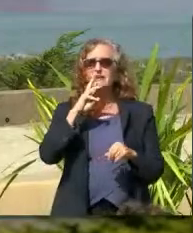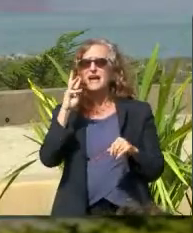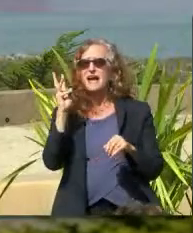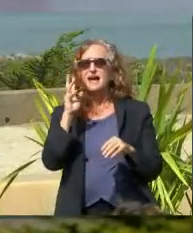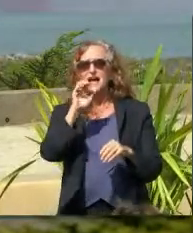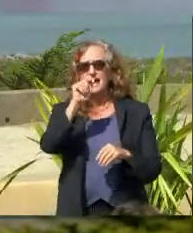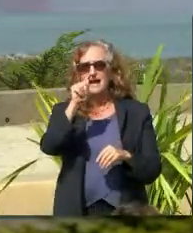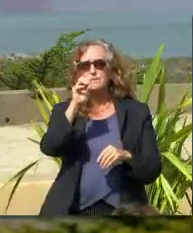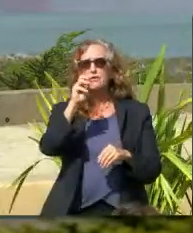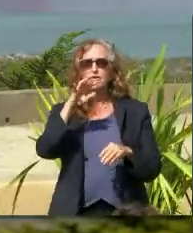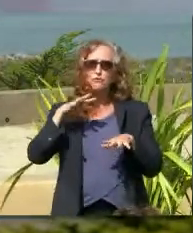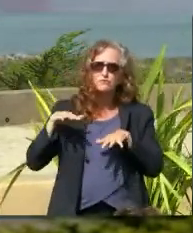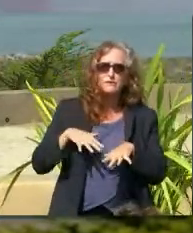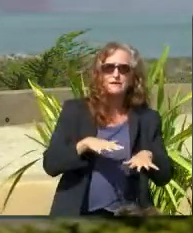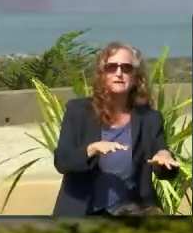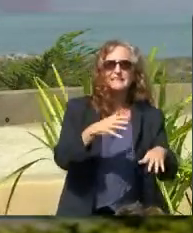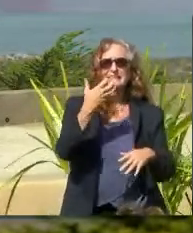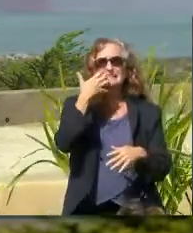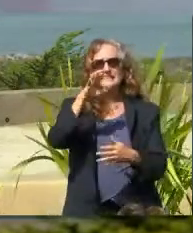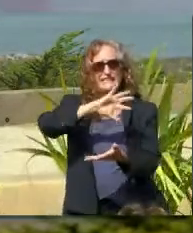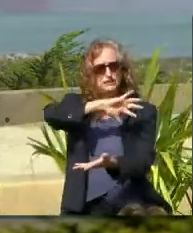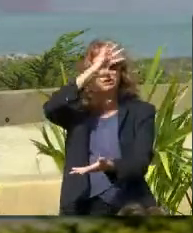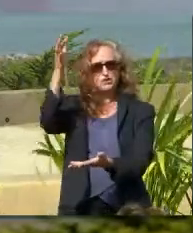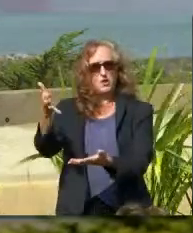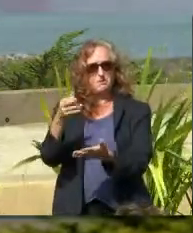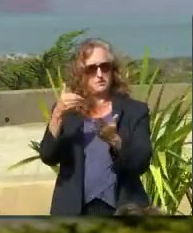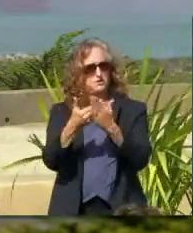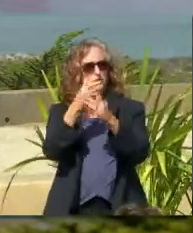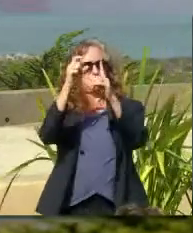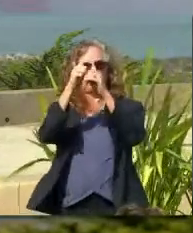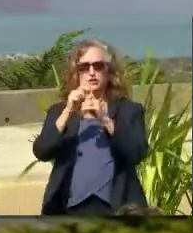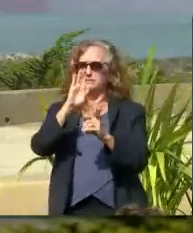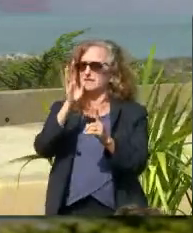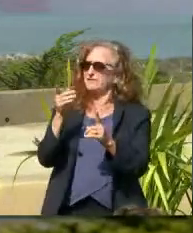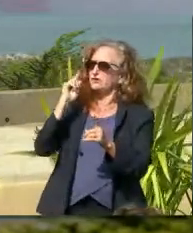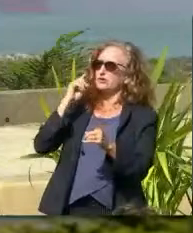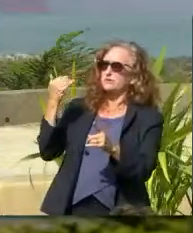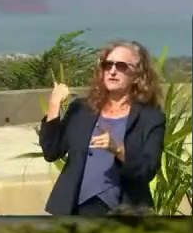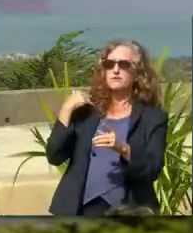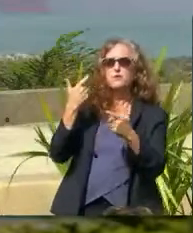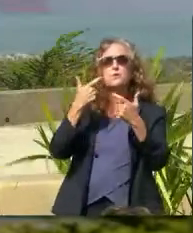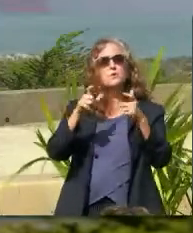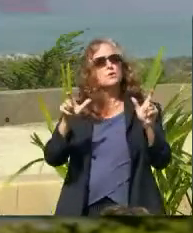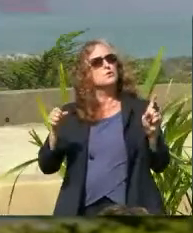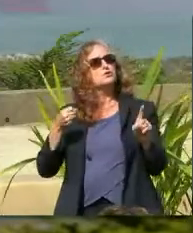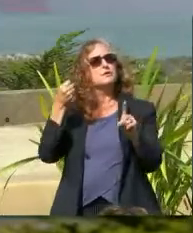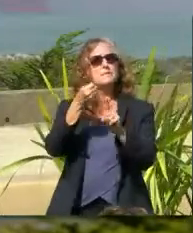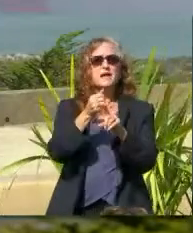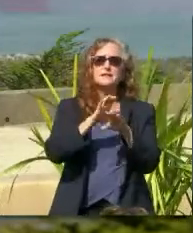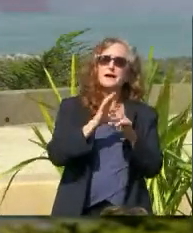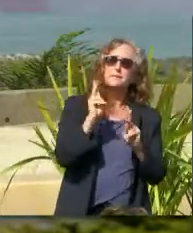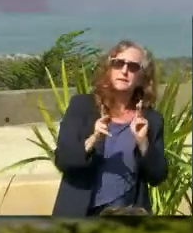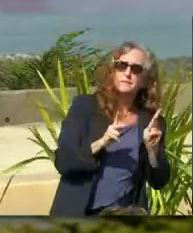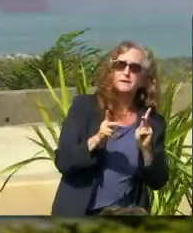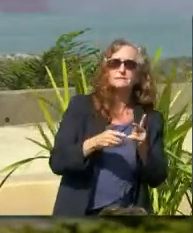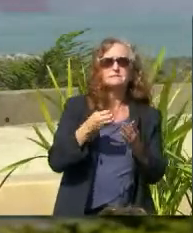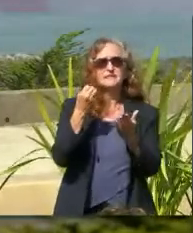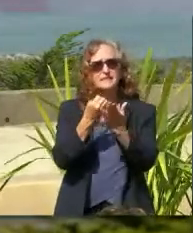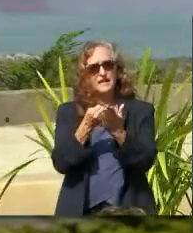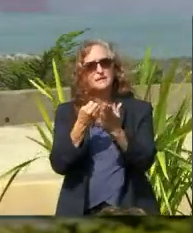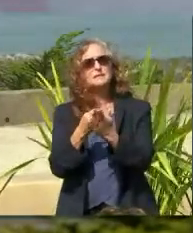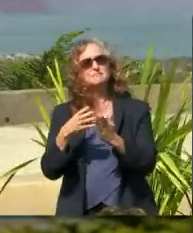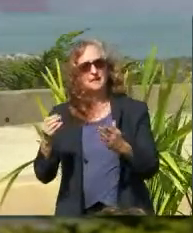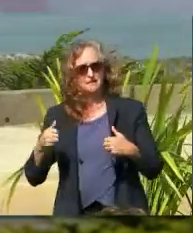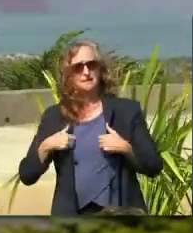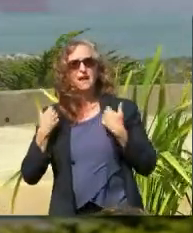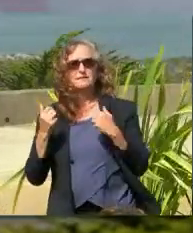heat domes, terms that we'd never heard of before that have had a profound impact on our people, on our economy, and our way of life. And in order